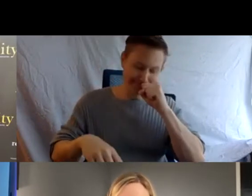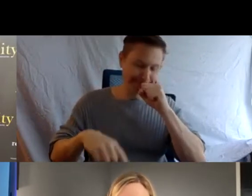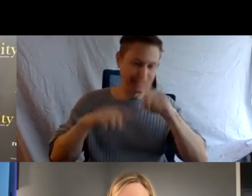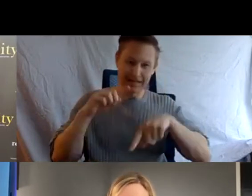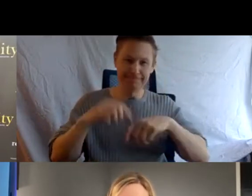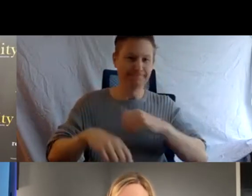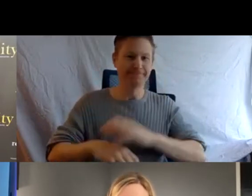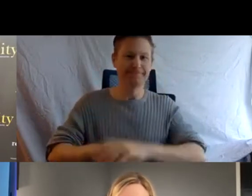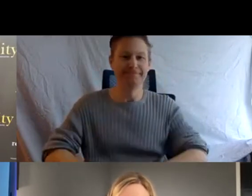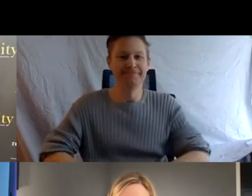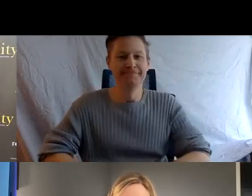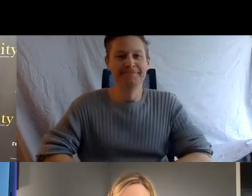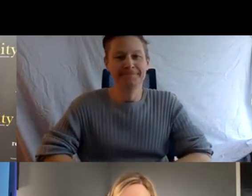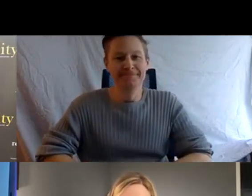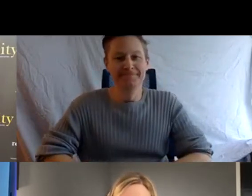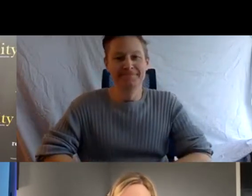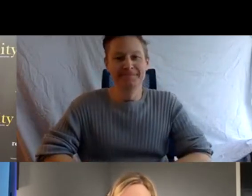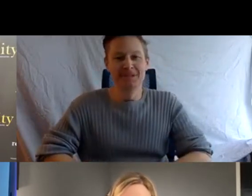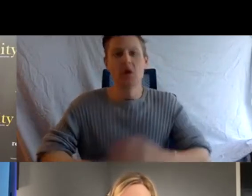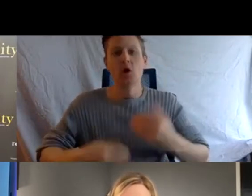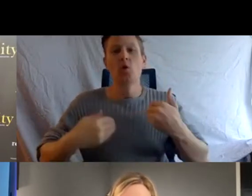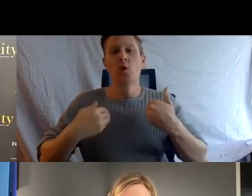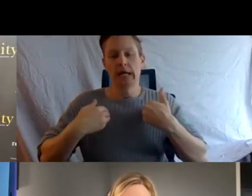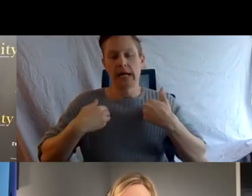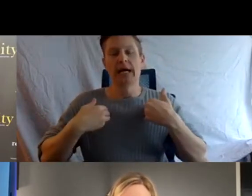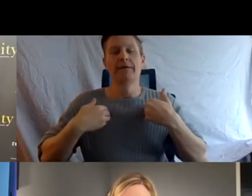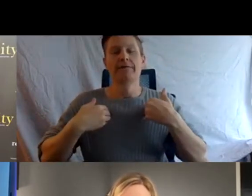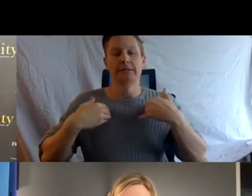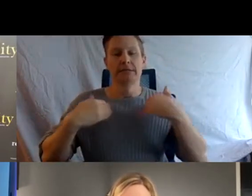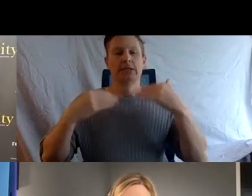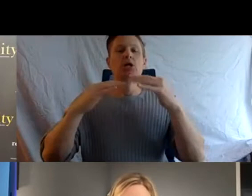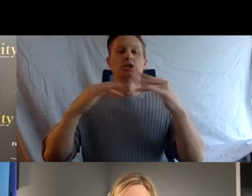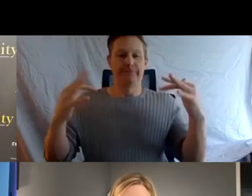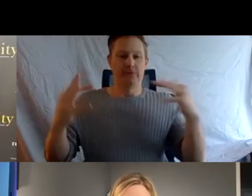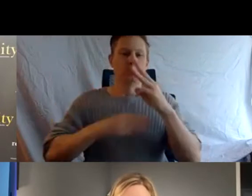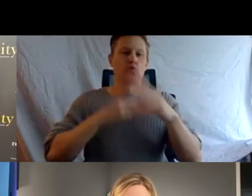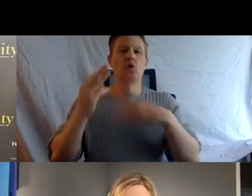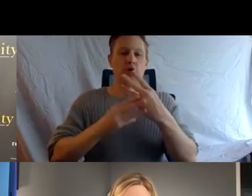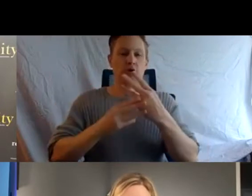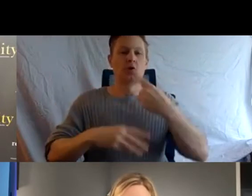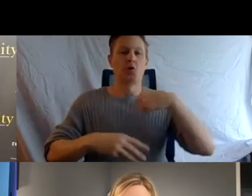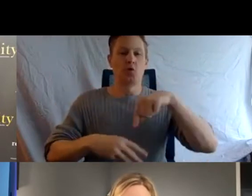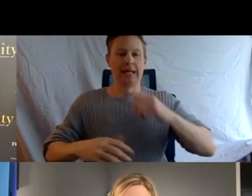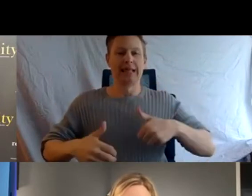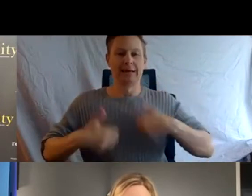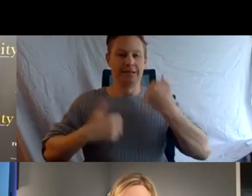guess we have a very diverse world we live in. That's all I can answer.